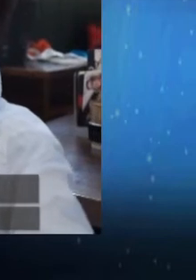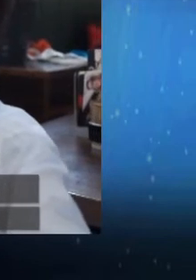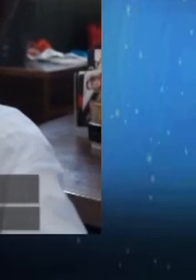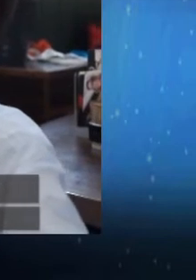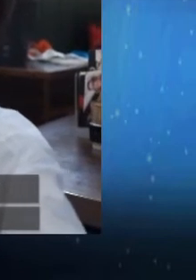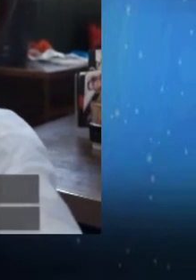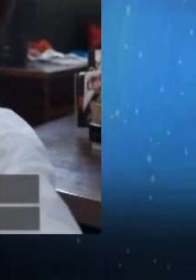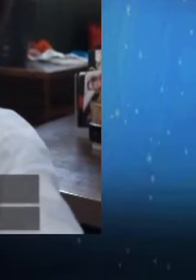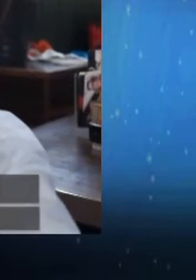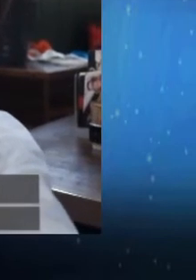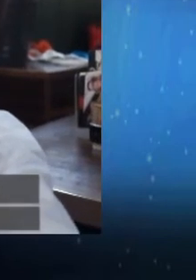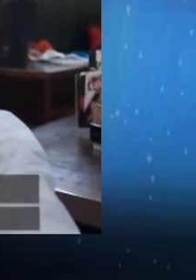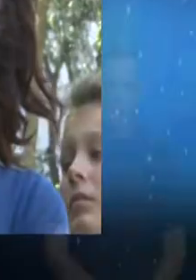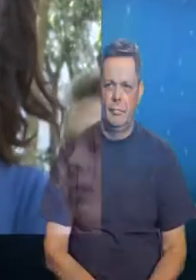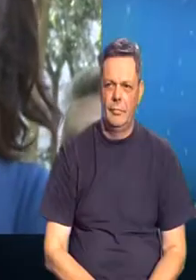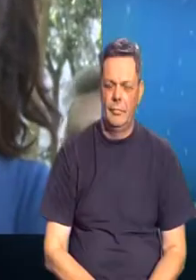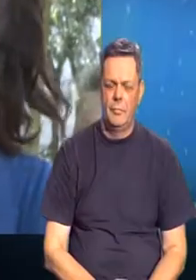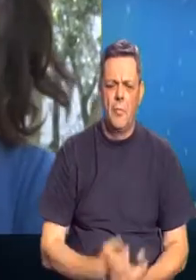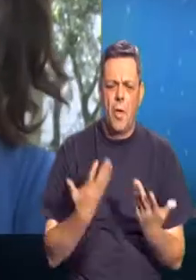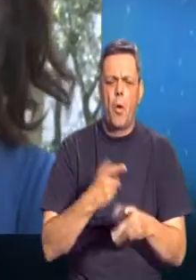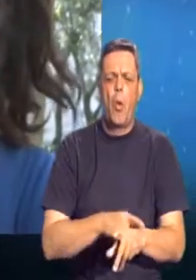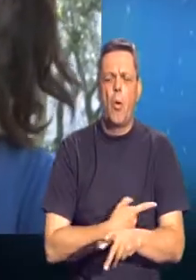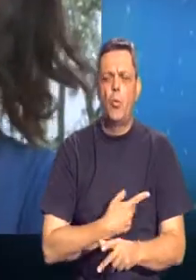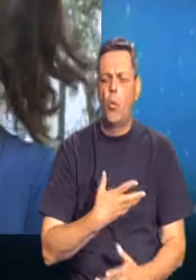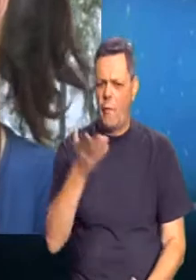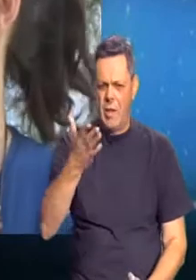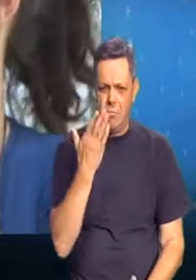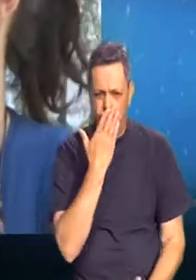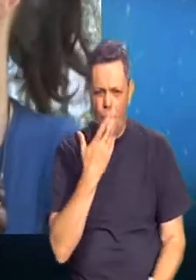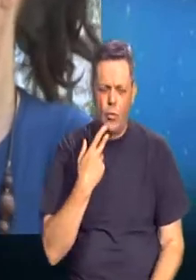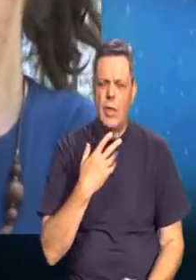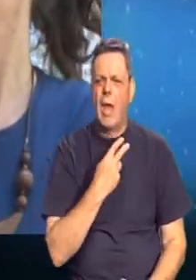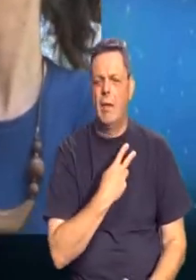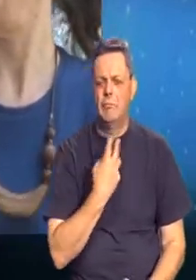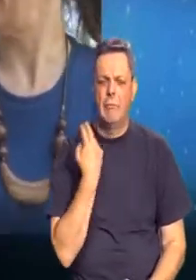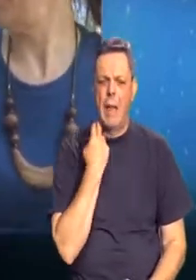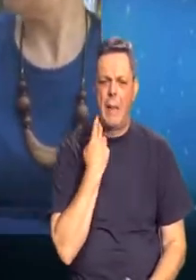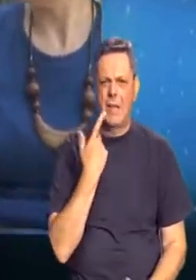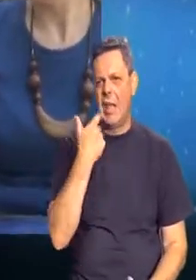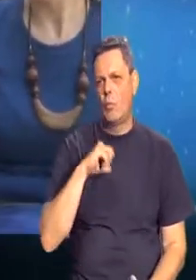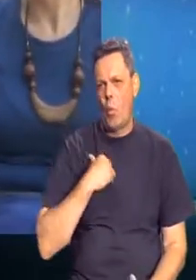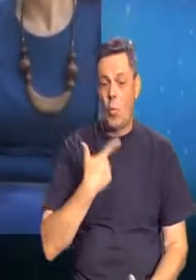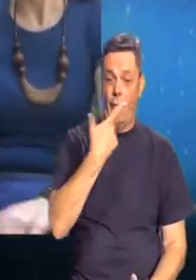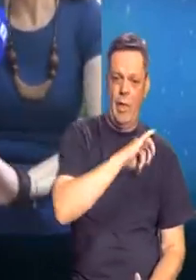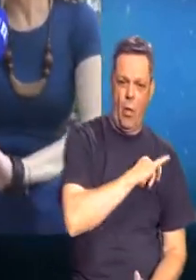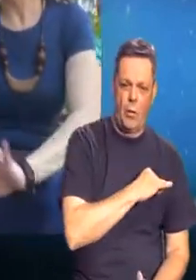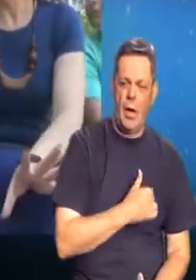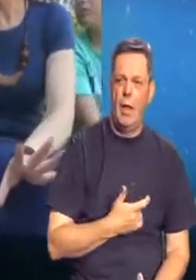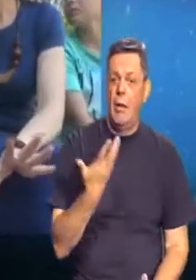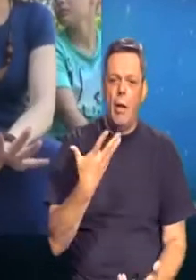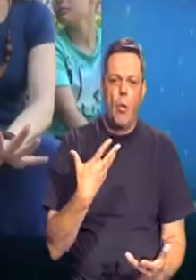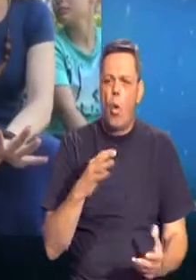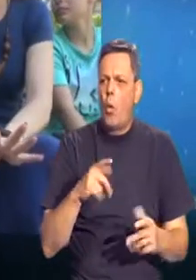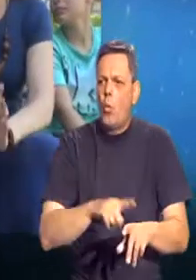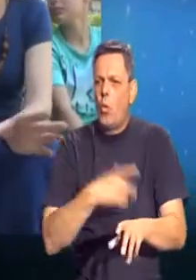my first device didn't work. Koliko dugo učite engleski? Jednu godinu. Dvije godine. A koliko dugo